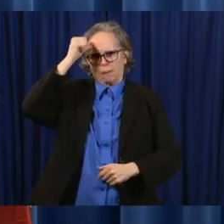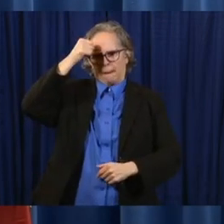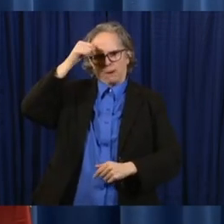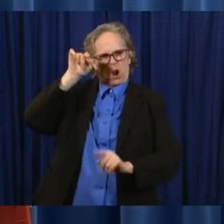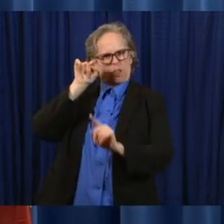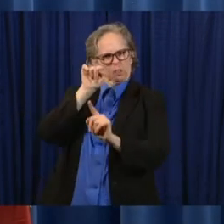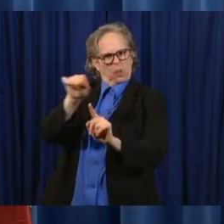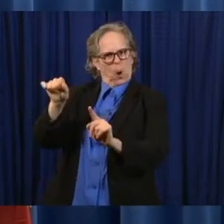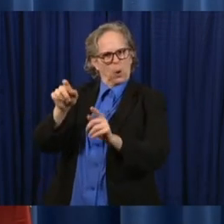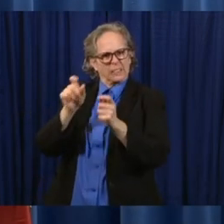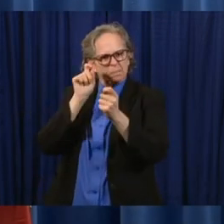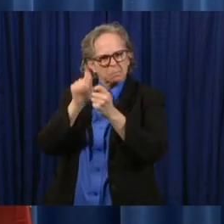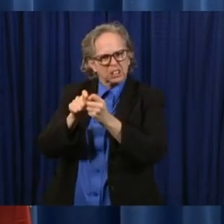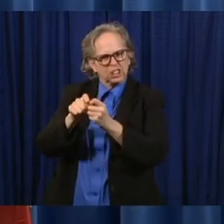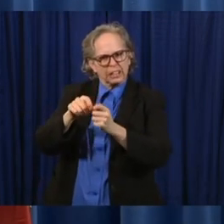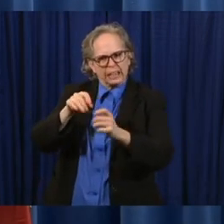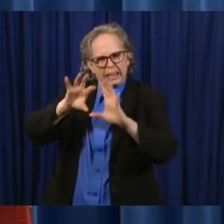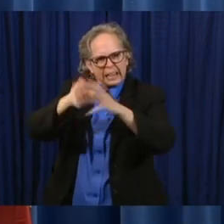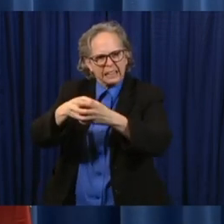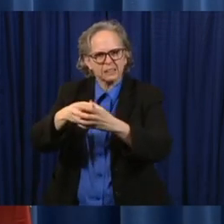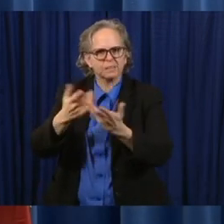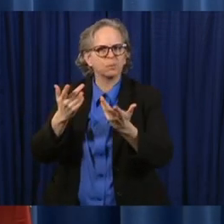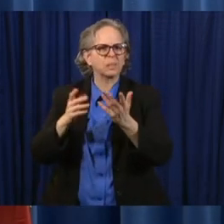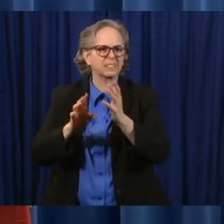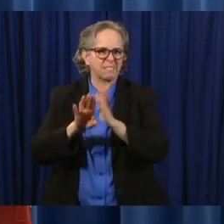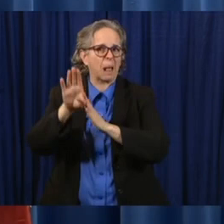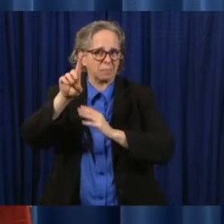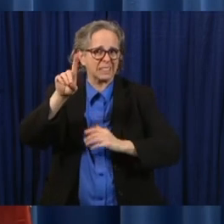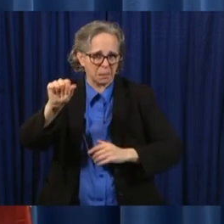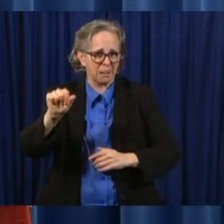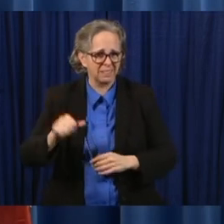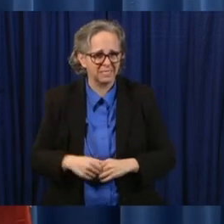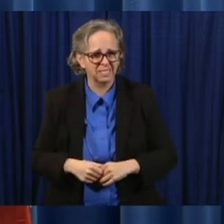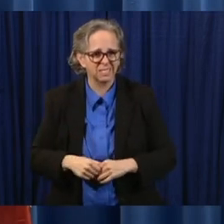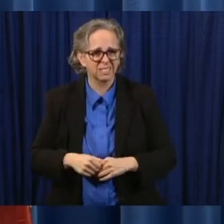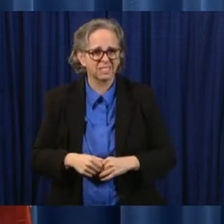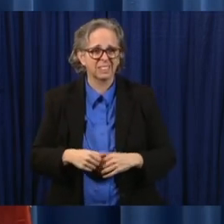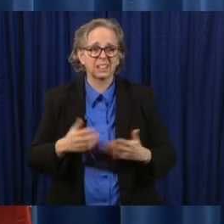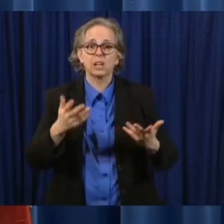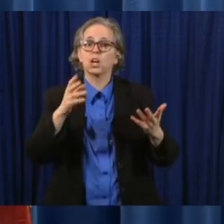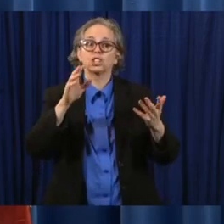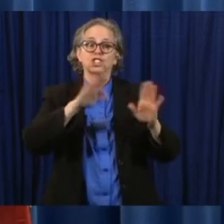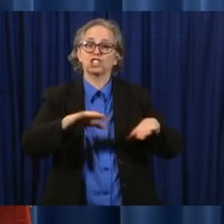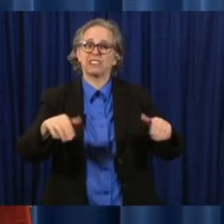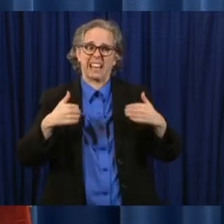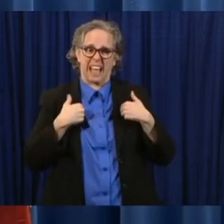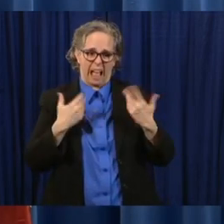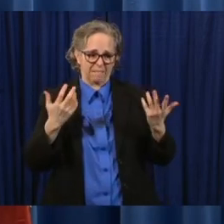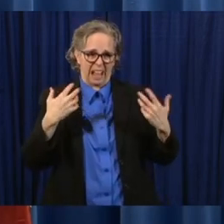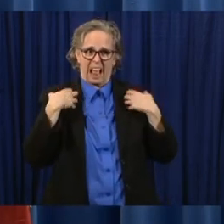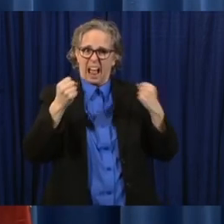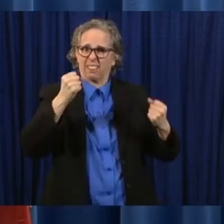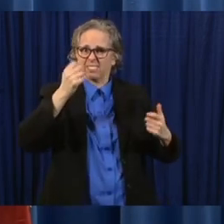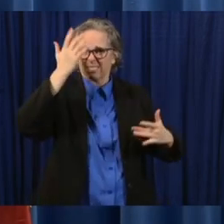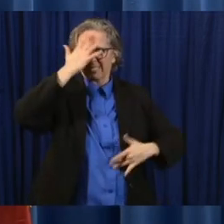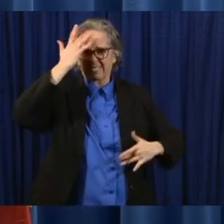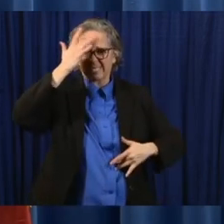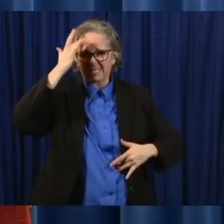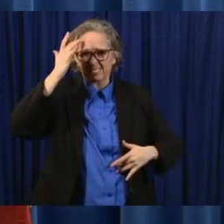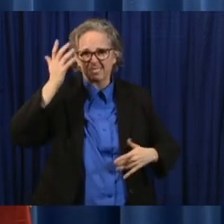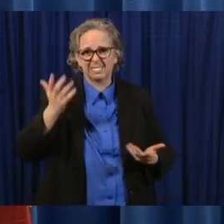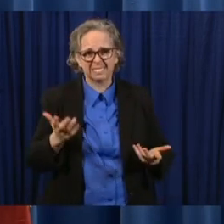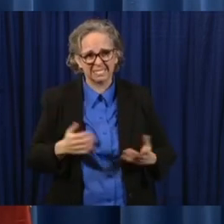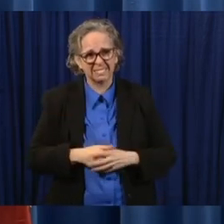students. Second, children who have health challenges. As we look to go back in the